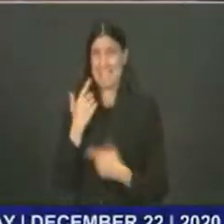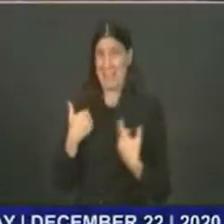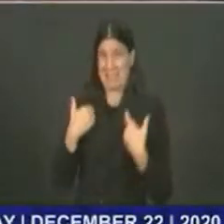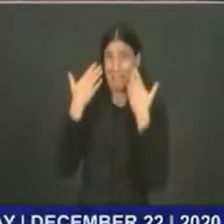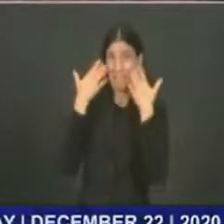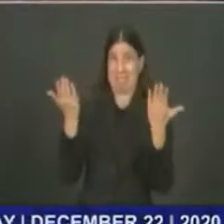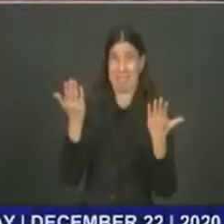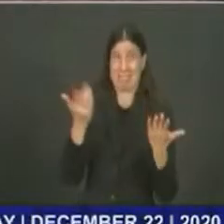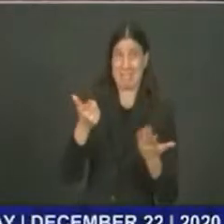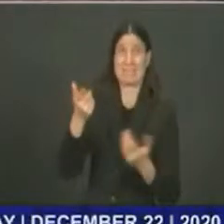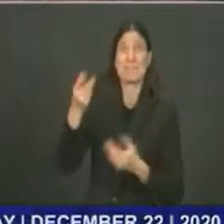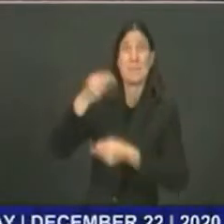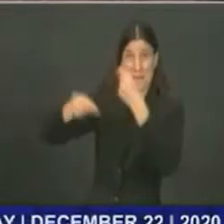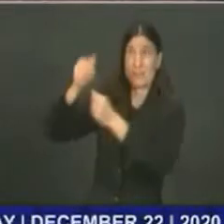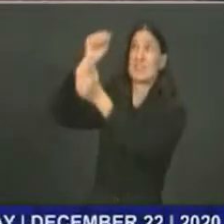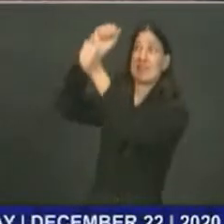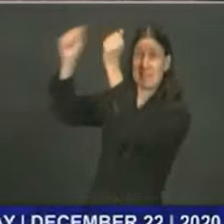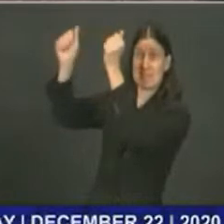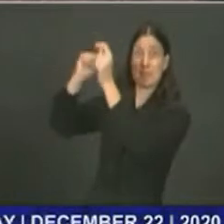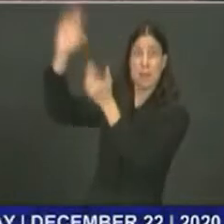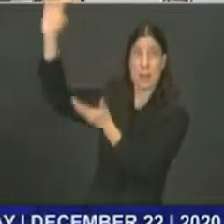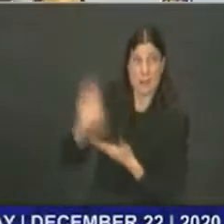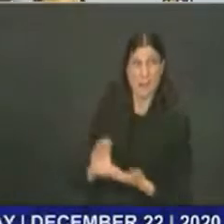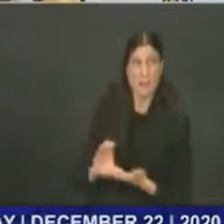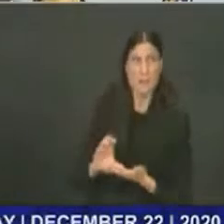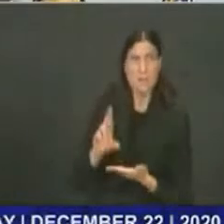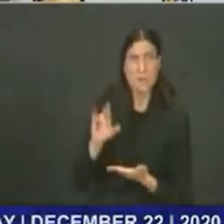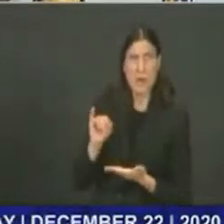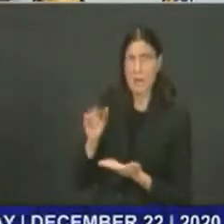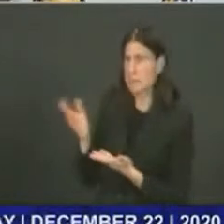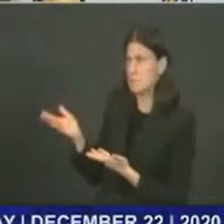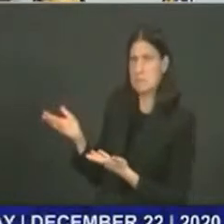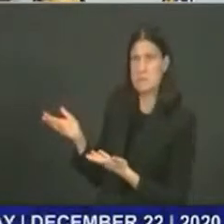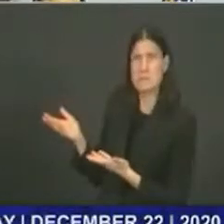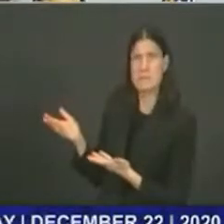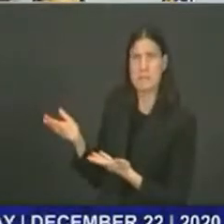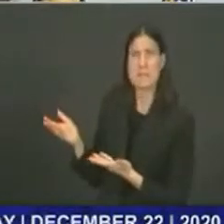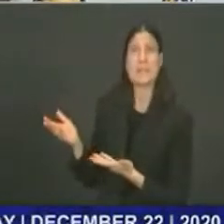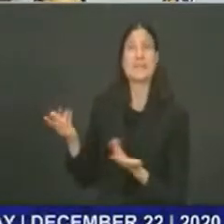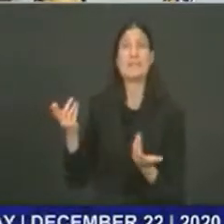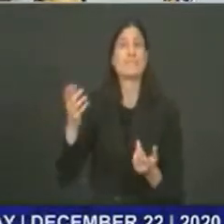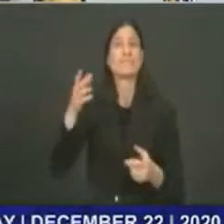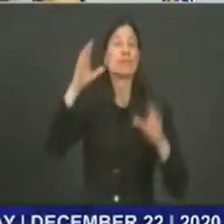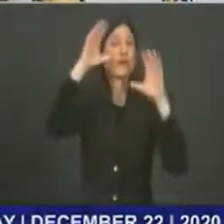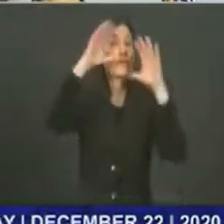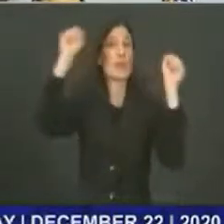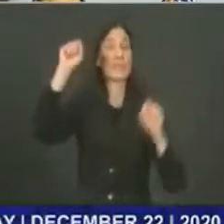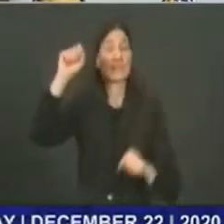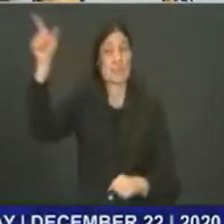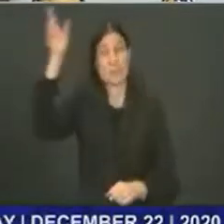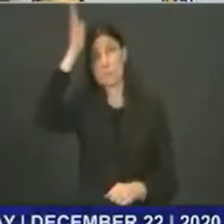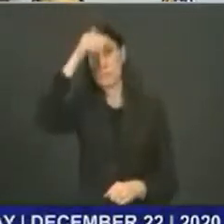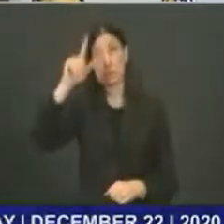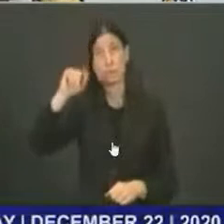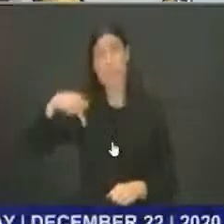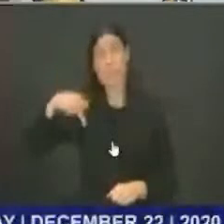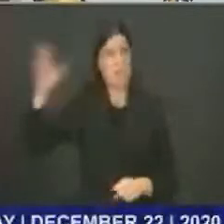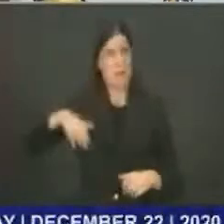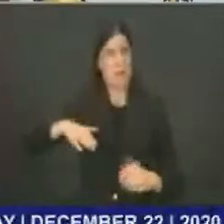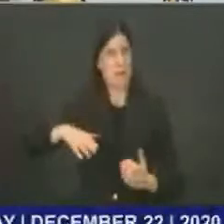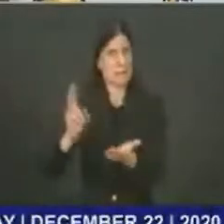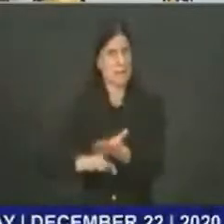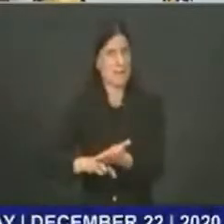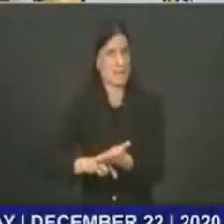want to? We are literally, the president hasn't even signed it yet, and we are in the process of digging through